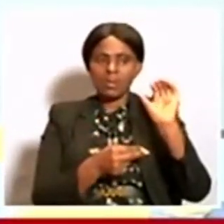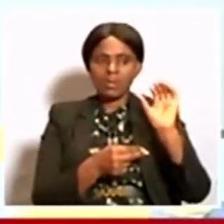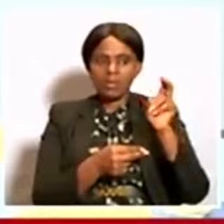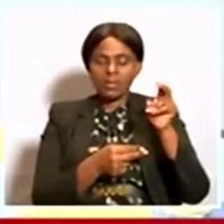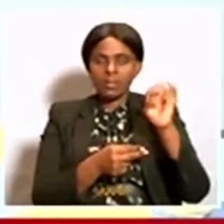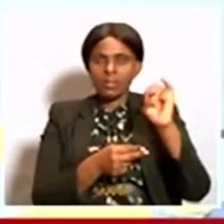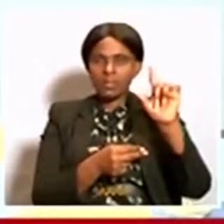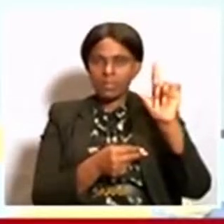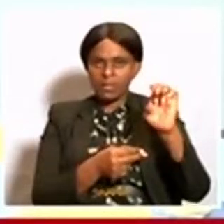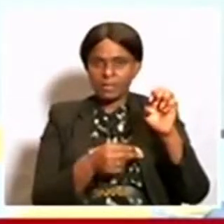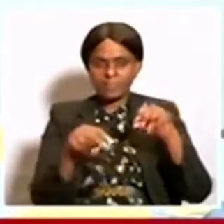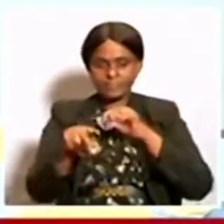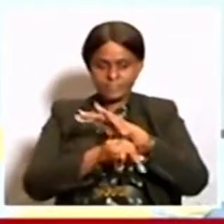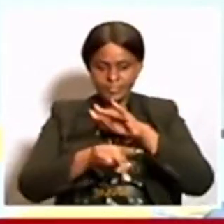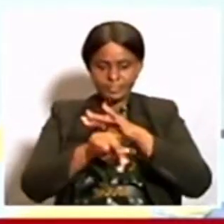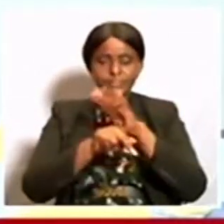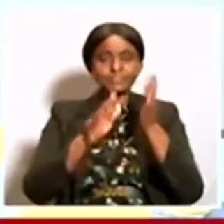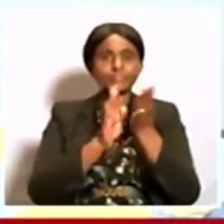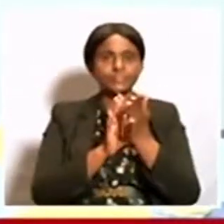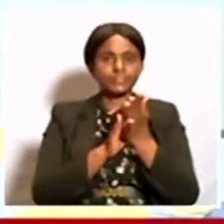School.